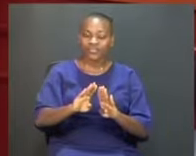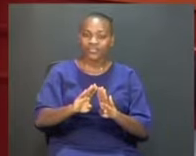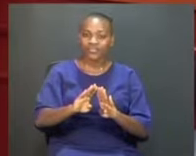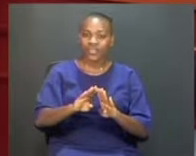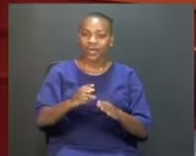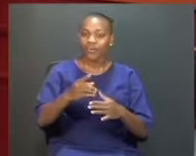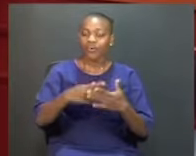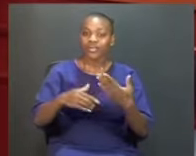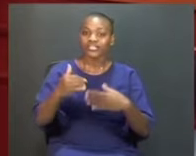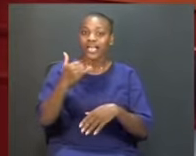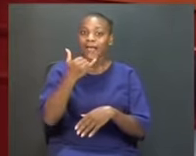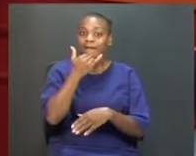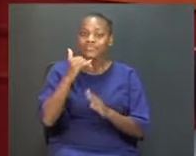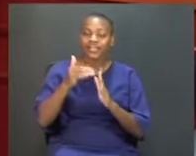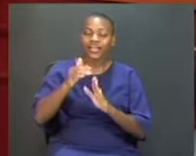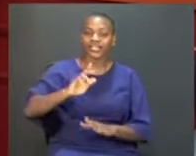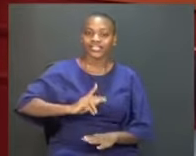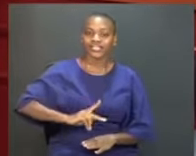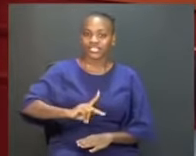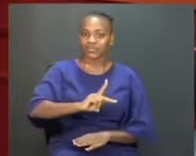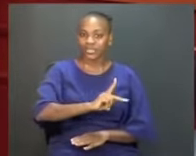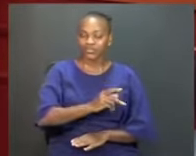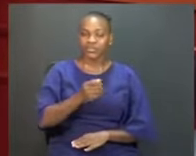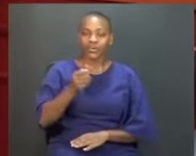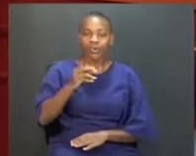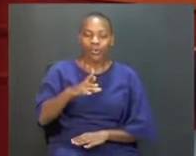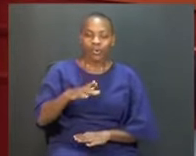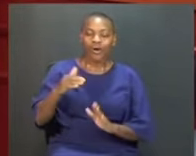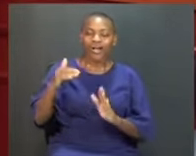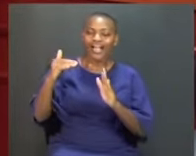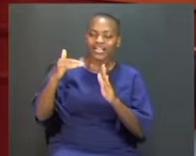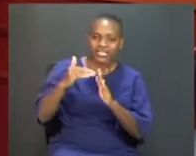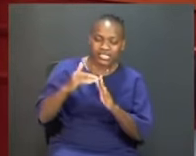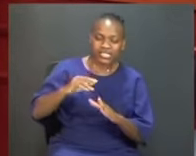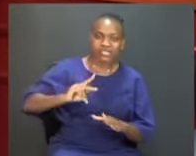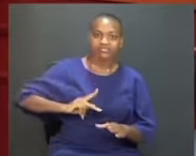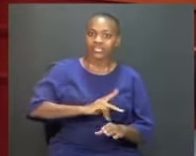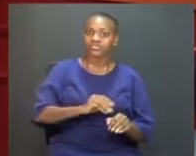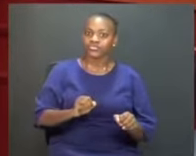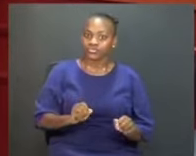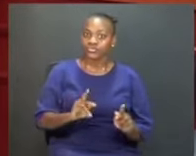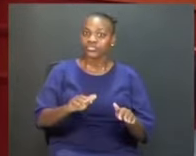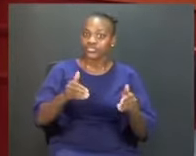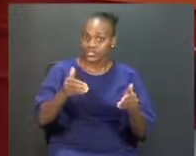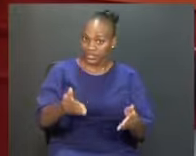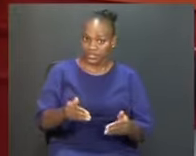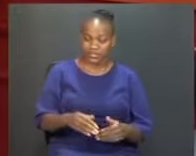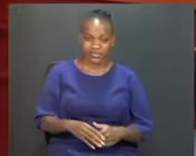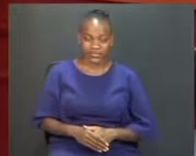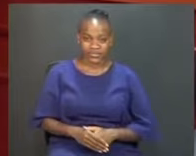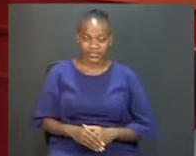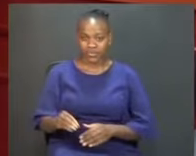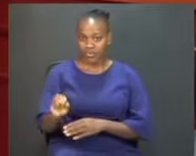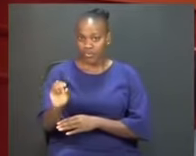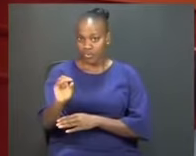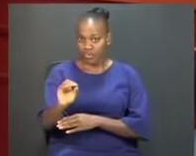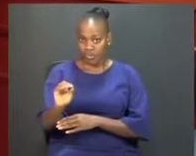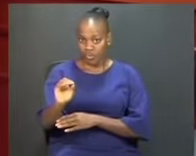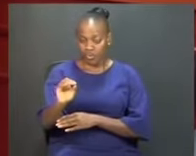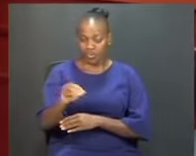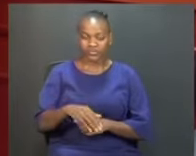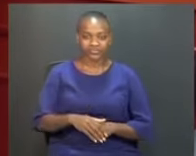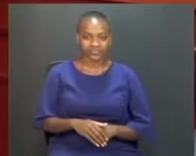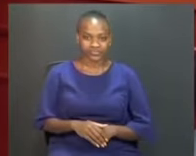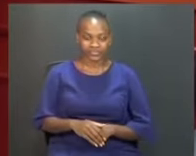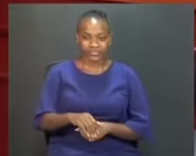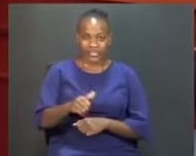contempt of Parliament or breach of parliamentary privilege. O, any